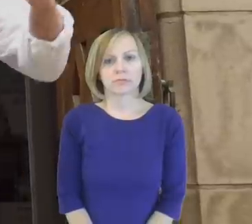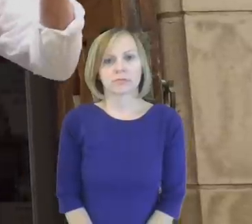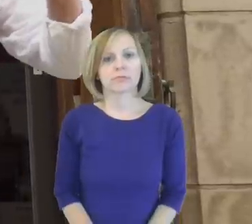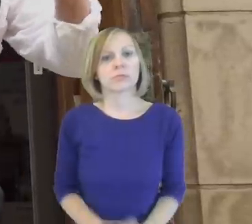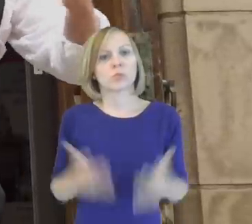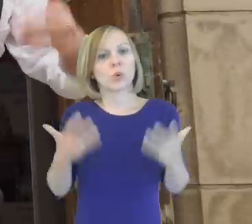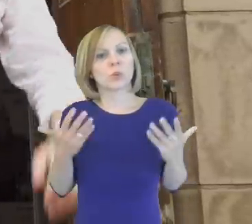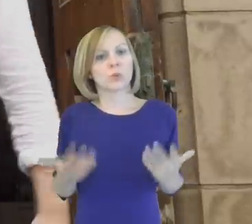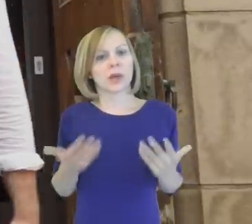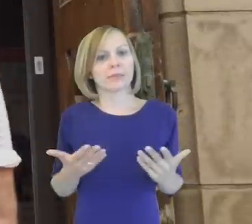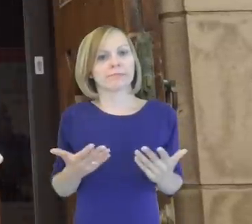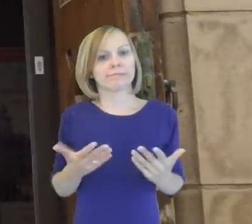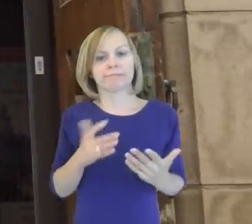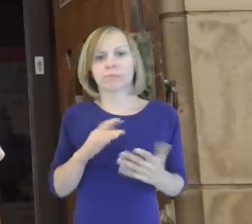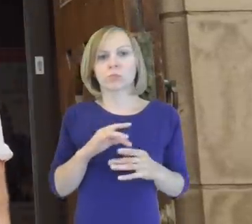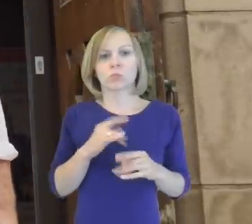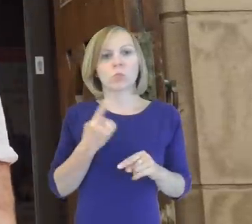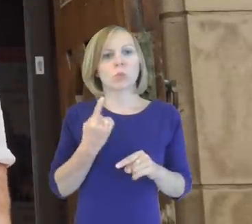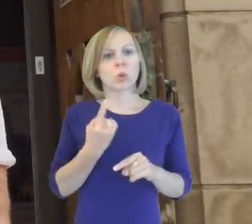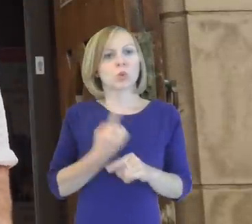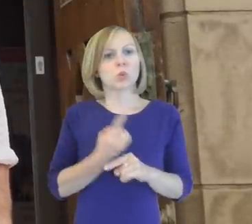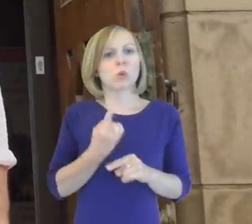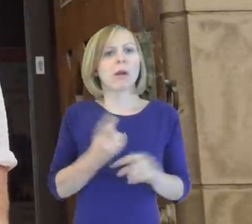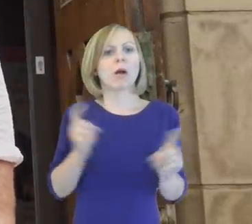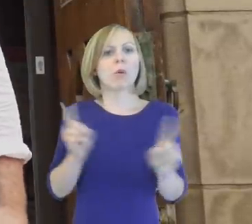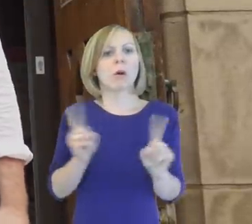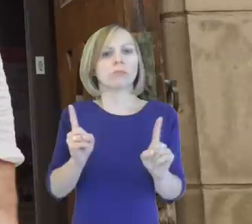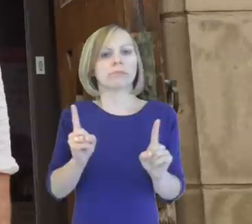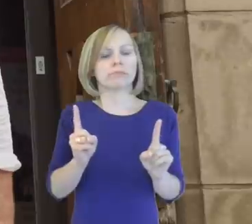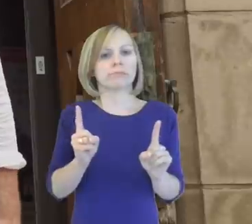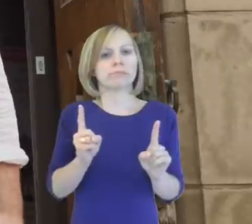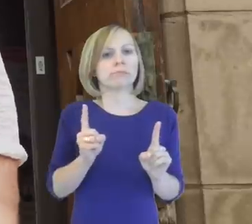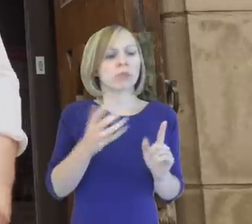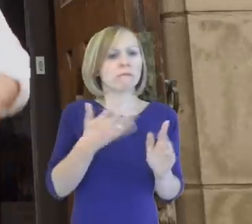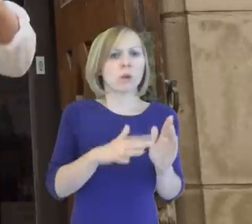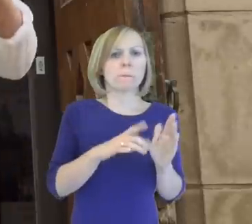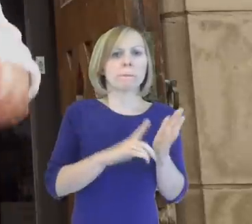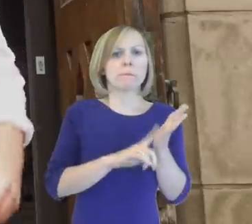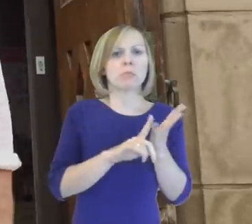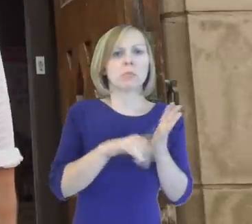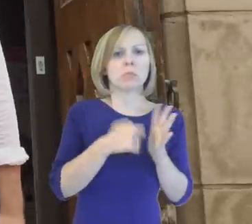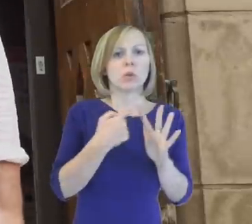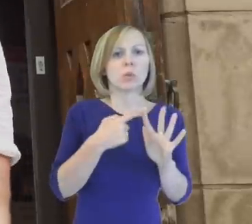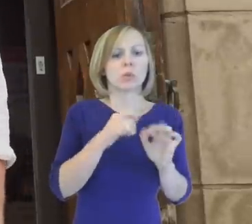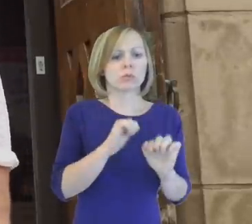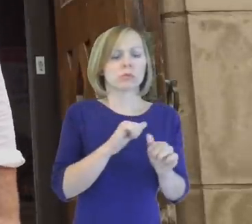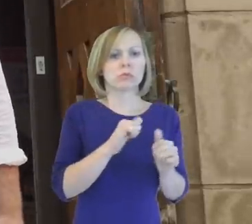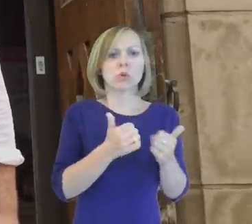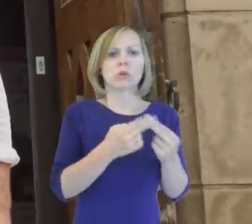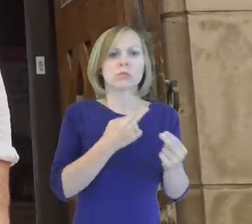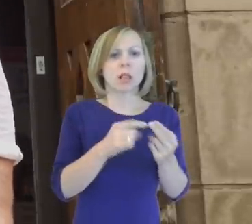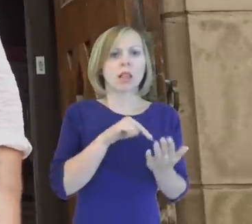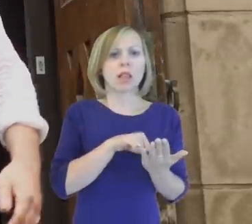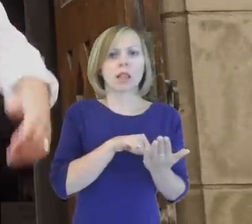I shall take as the text for our sermon today a line from our second lesson, which was from the Gospel according to St.